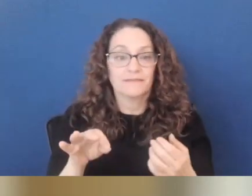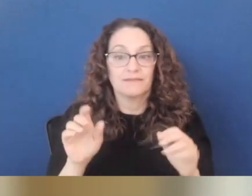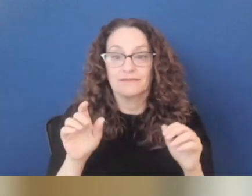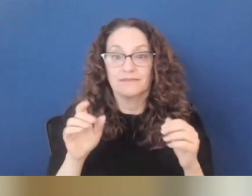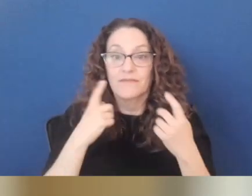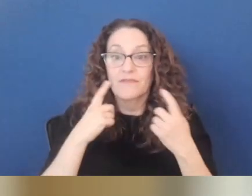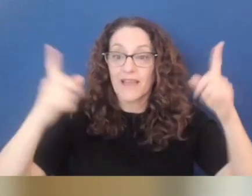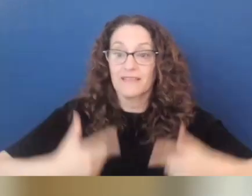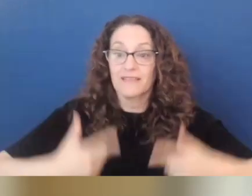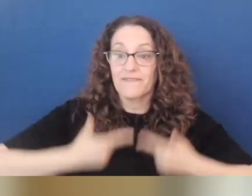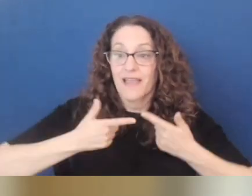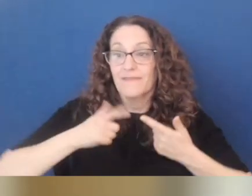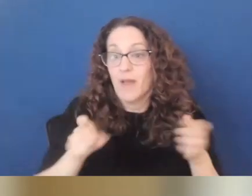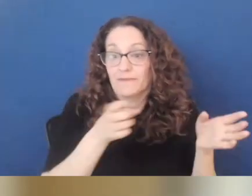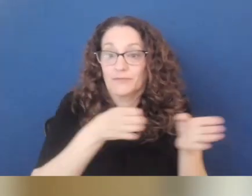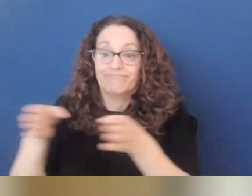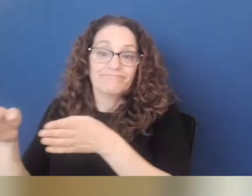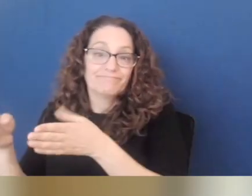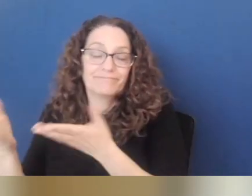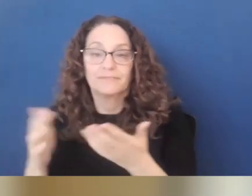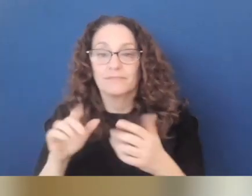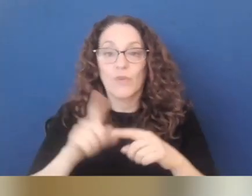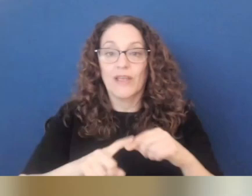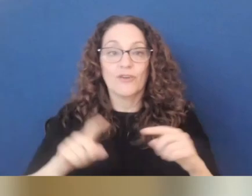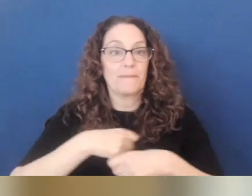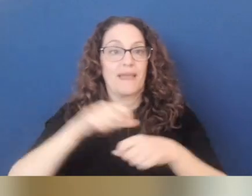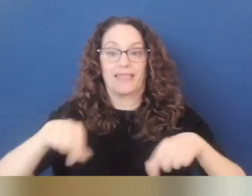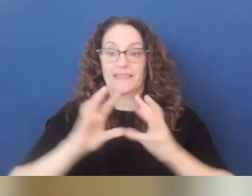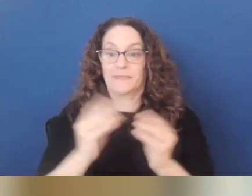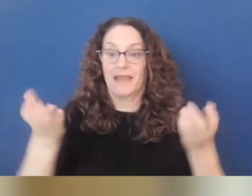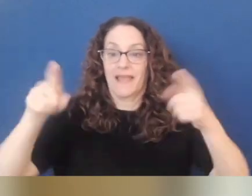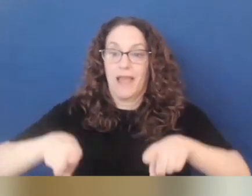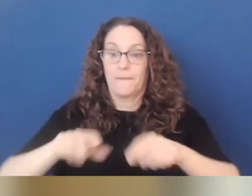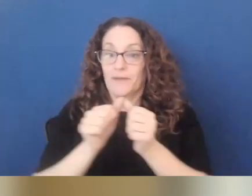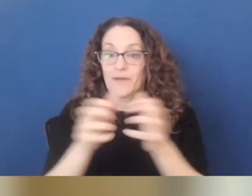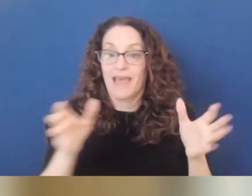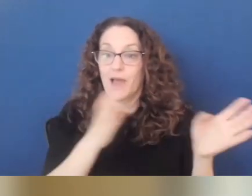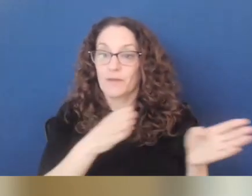anything without being able to plan for it. We certainly couldn't meet here without planning for it.